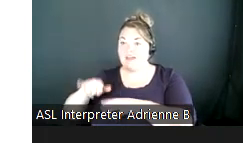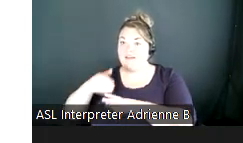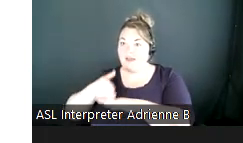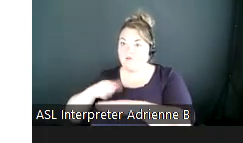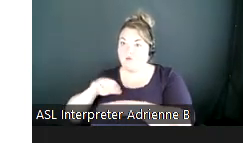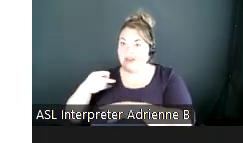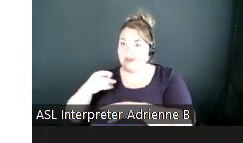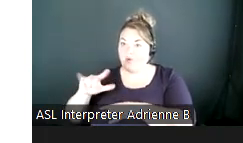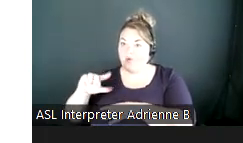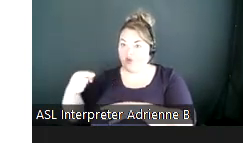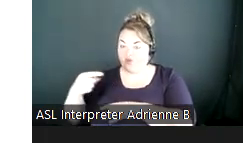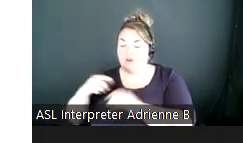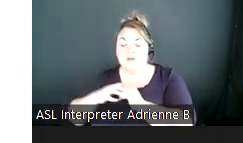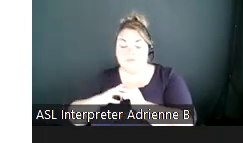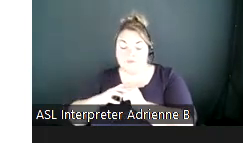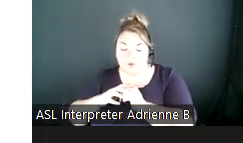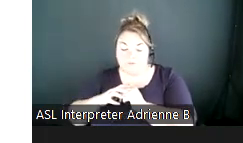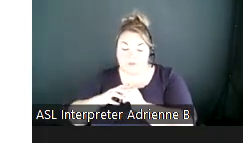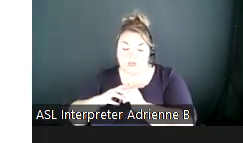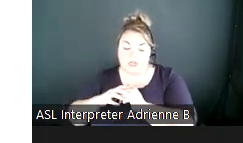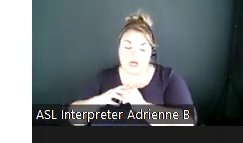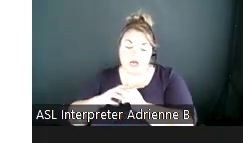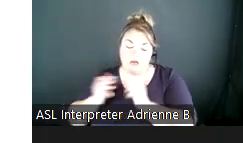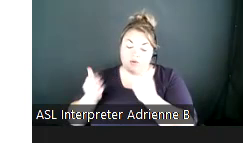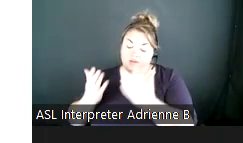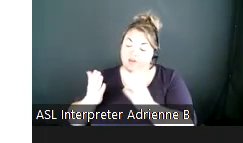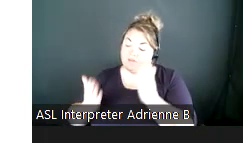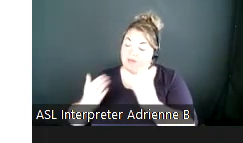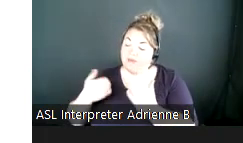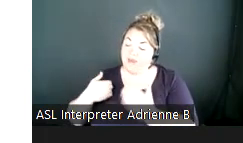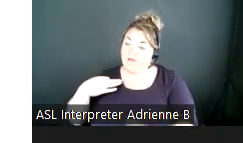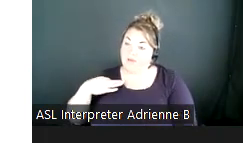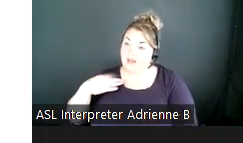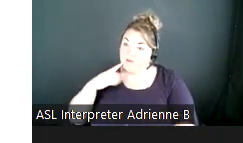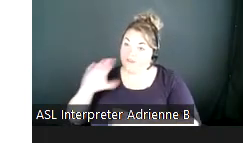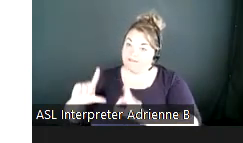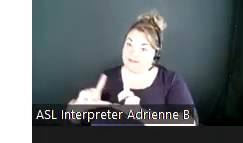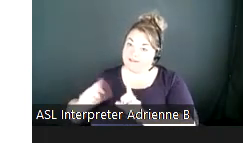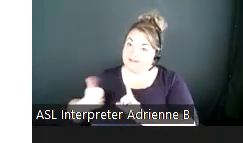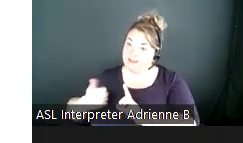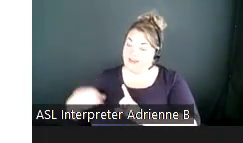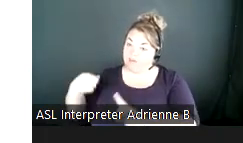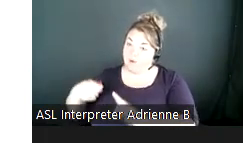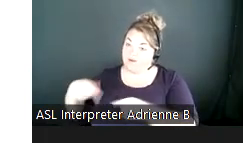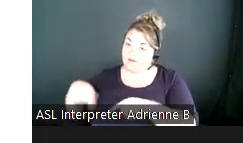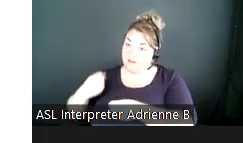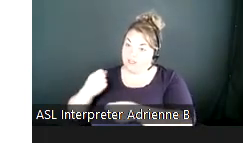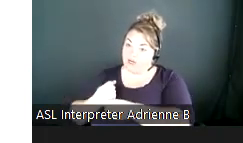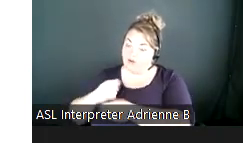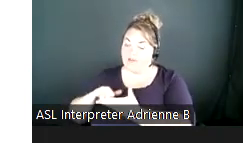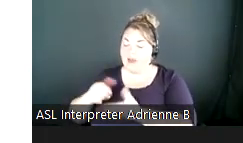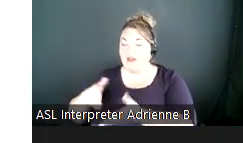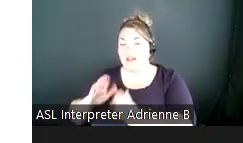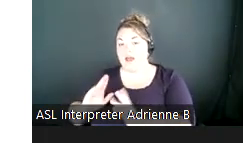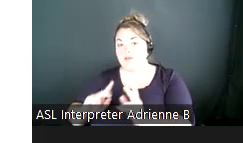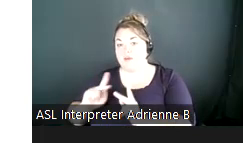by virtue of the fact that, providers may have applied for their license at any given point in the year, this allows providers that